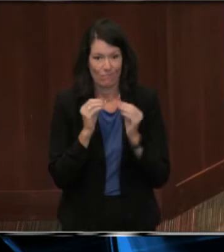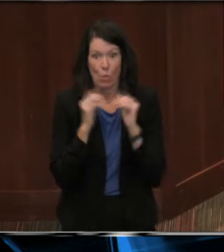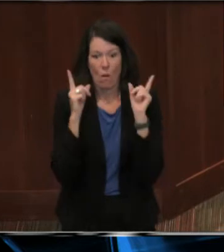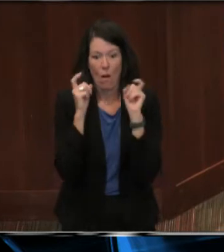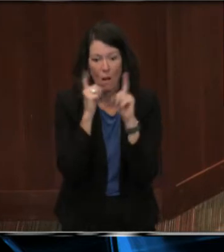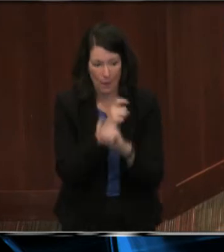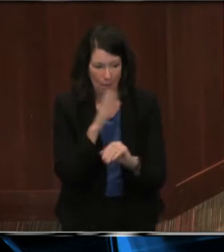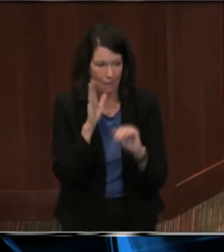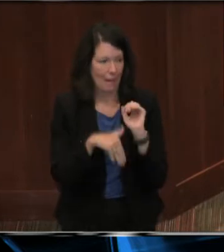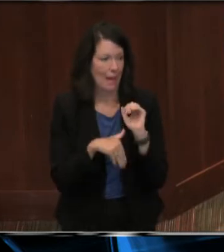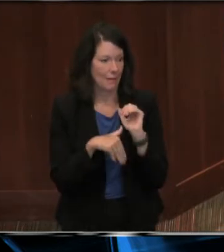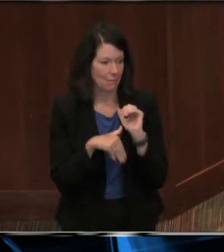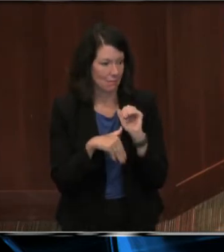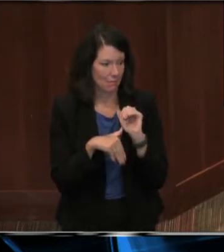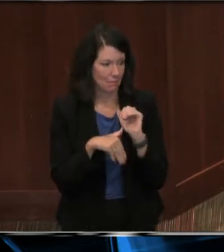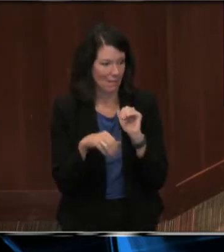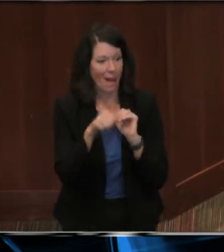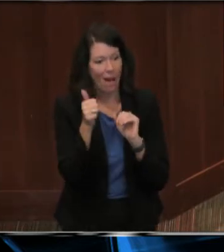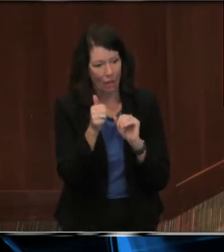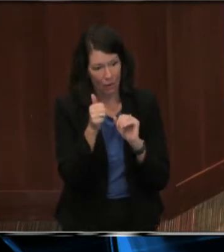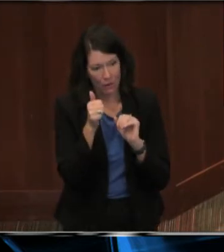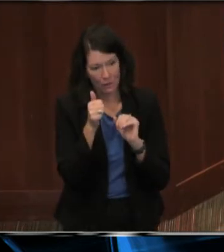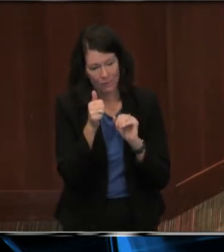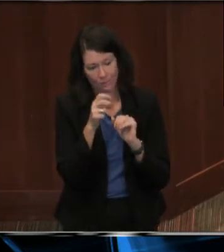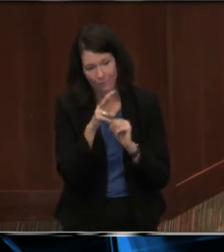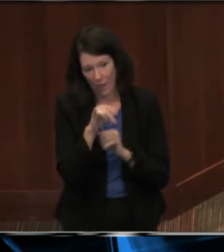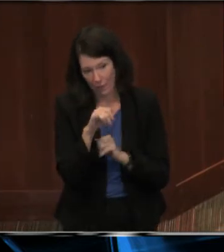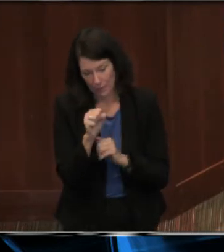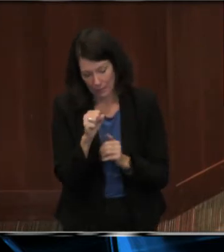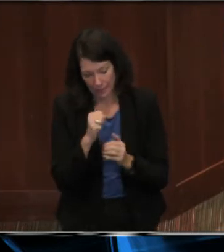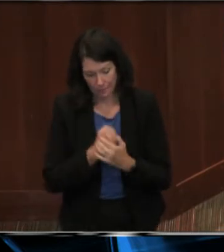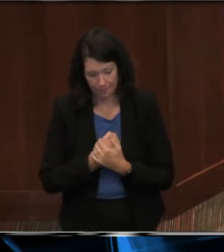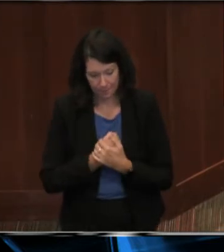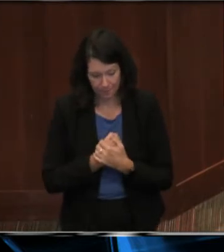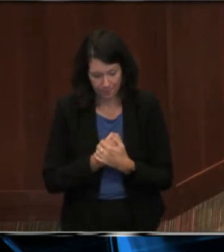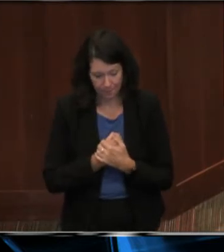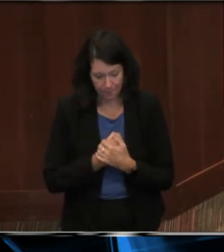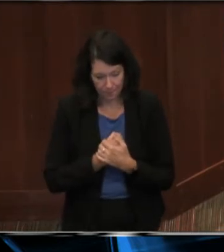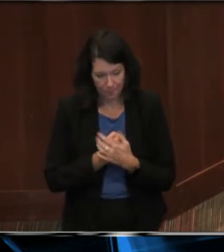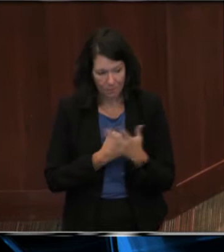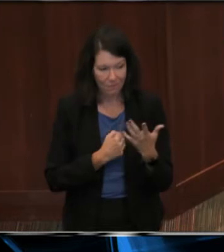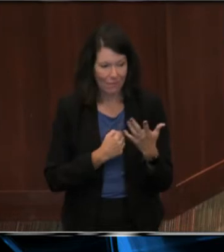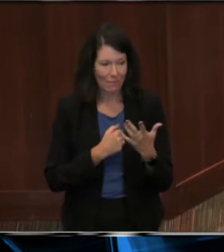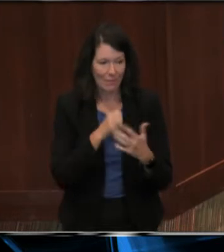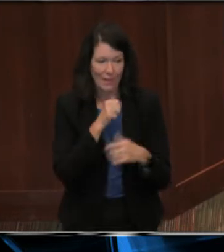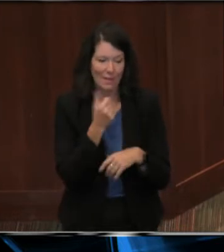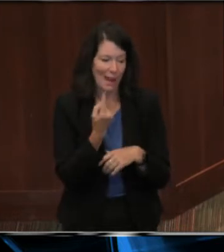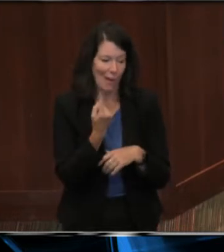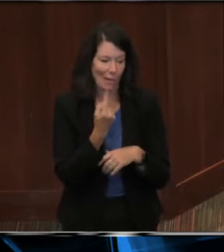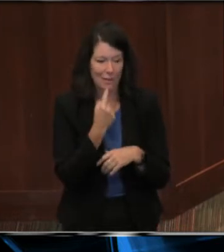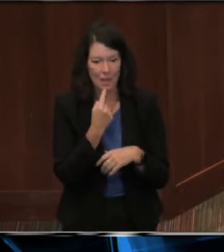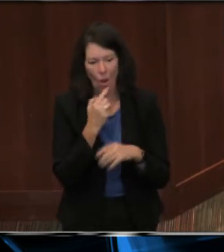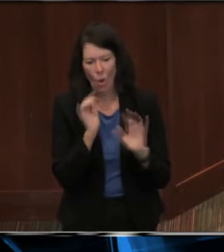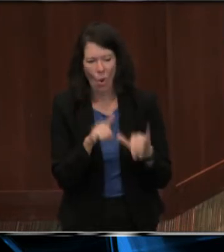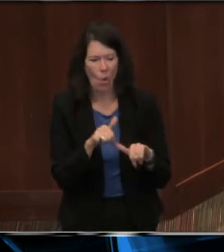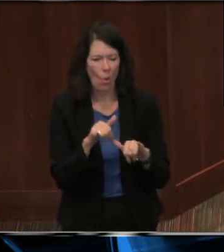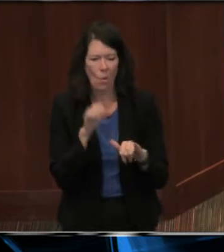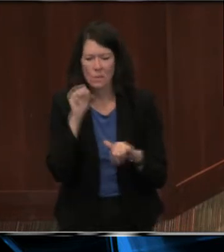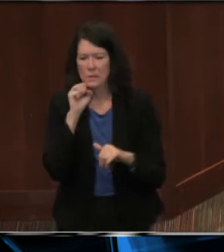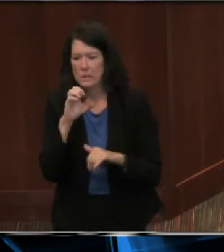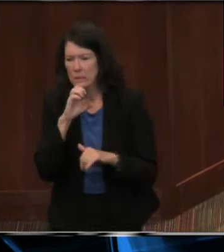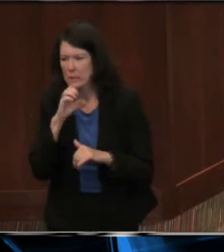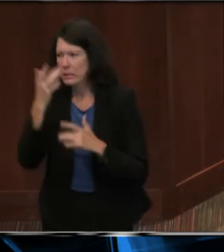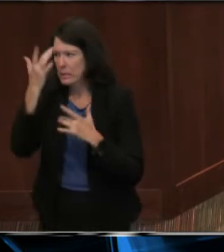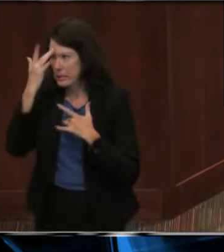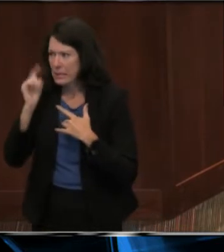complicated, obviously, than just the simplicity of saying you need to be older to